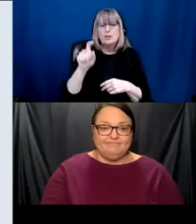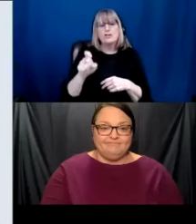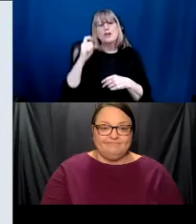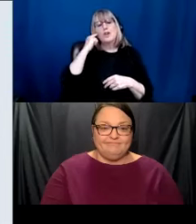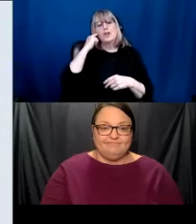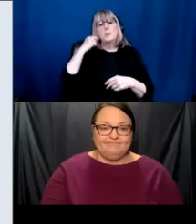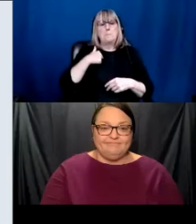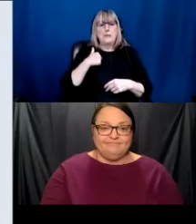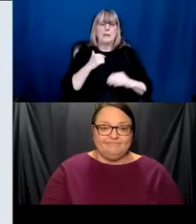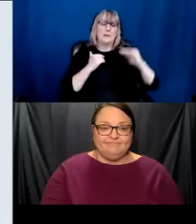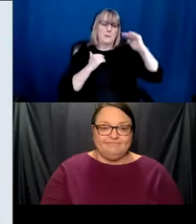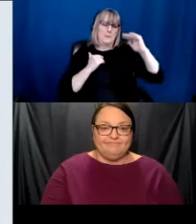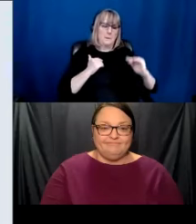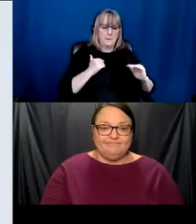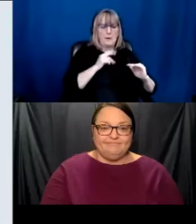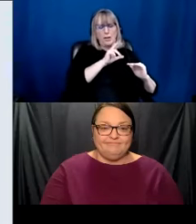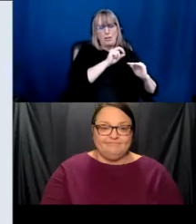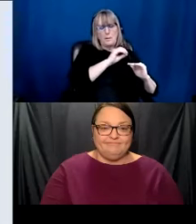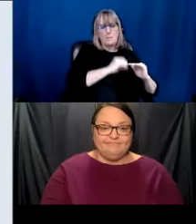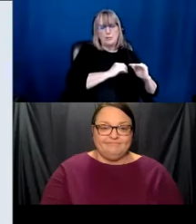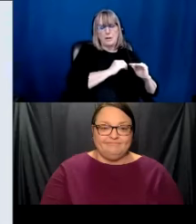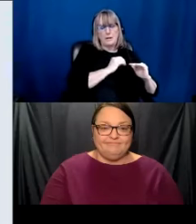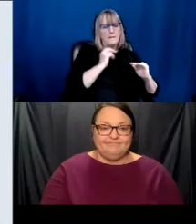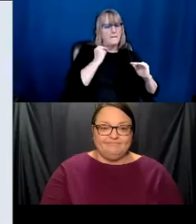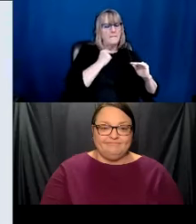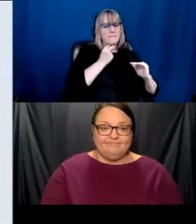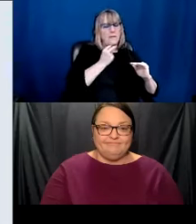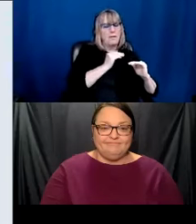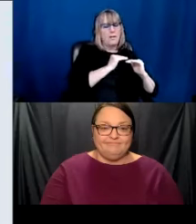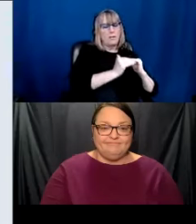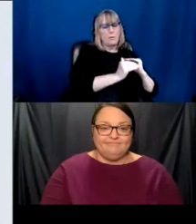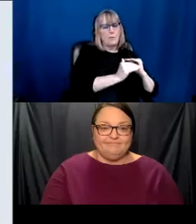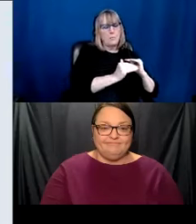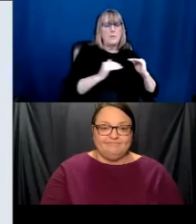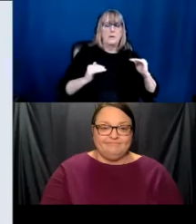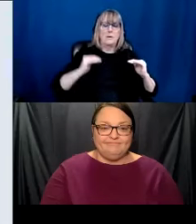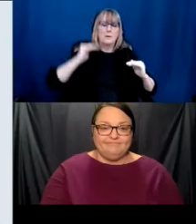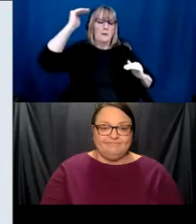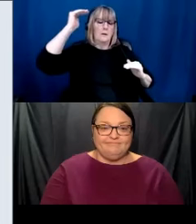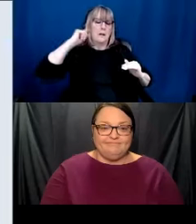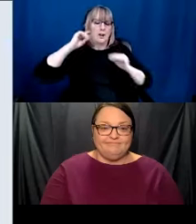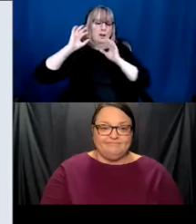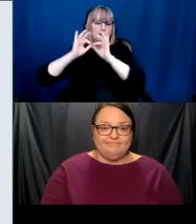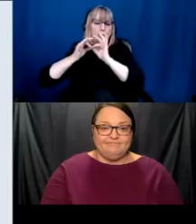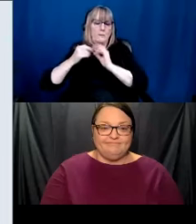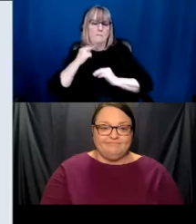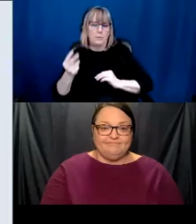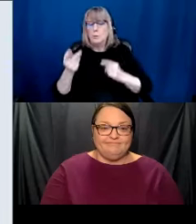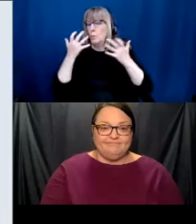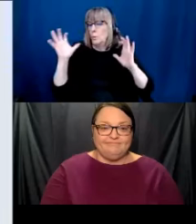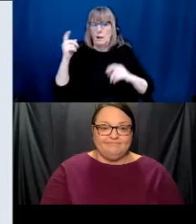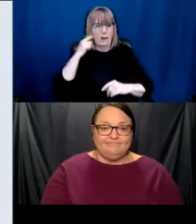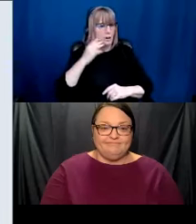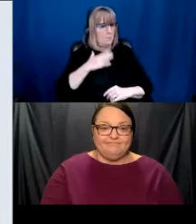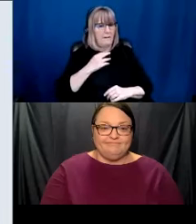30% volume. a solo volumen 30% y podrá escuchar en